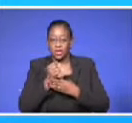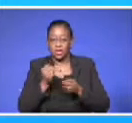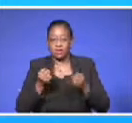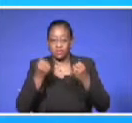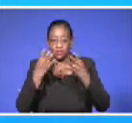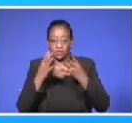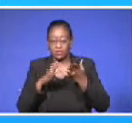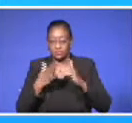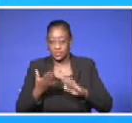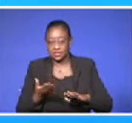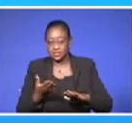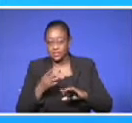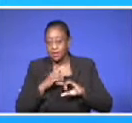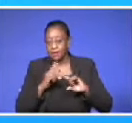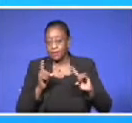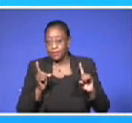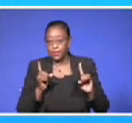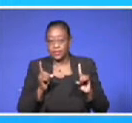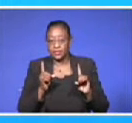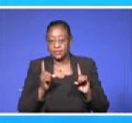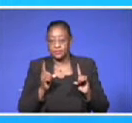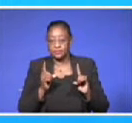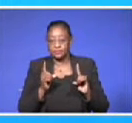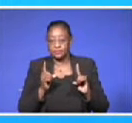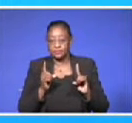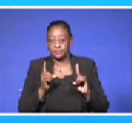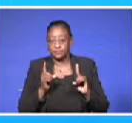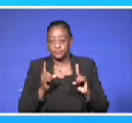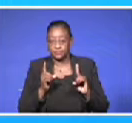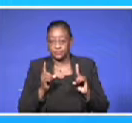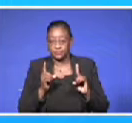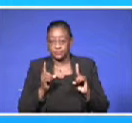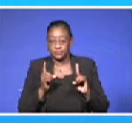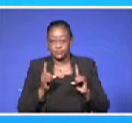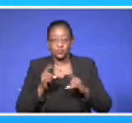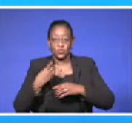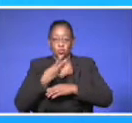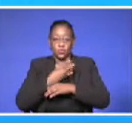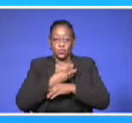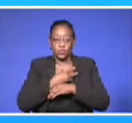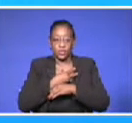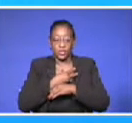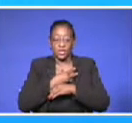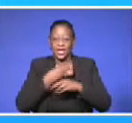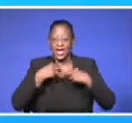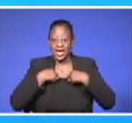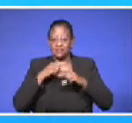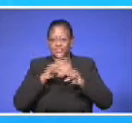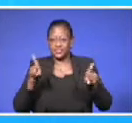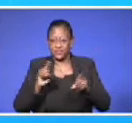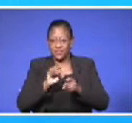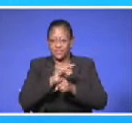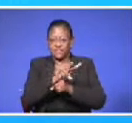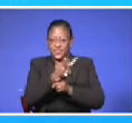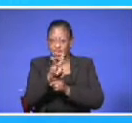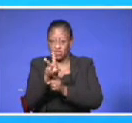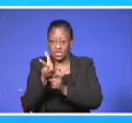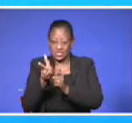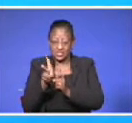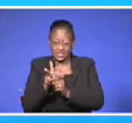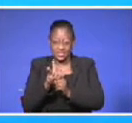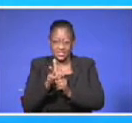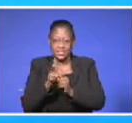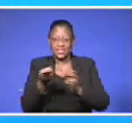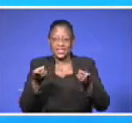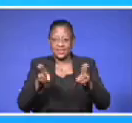we do have to be concerned about the Delta variant. And there will be other variants COVID that emerge as long